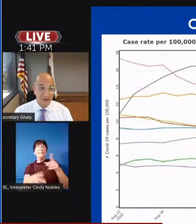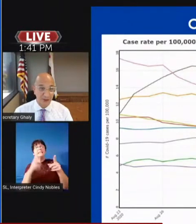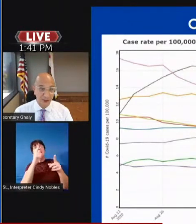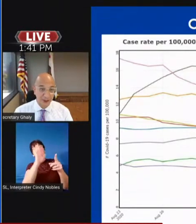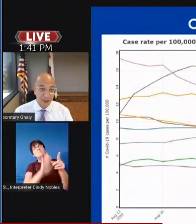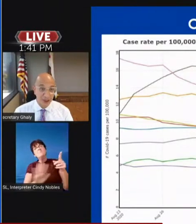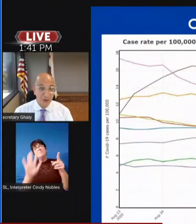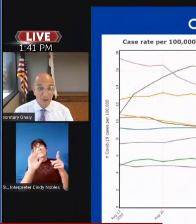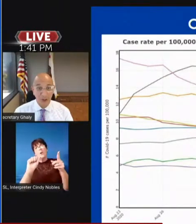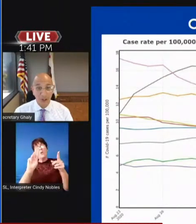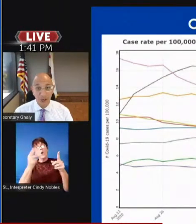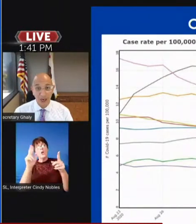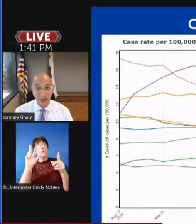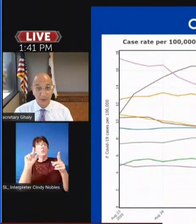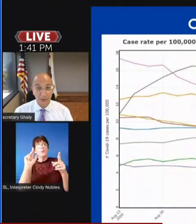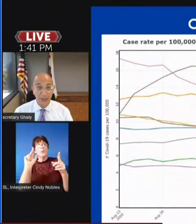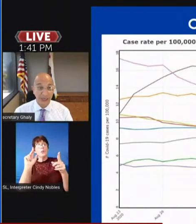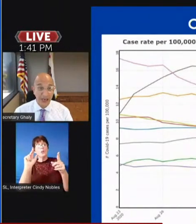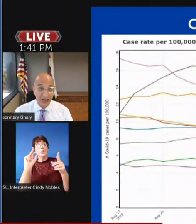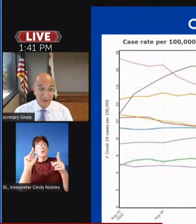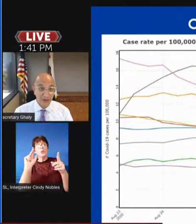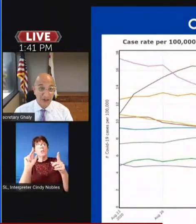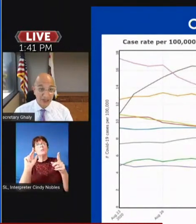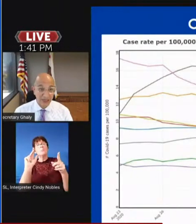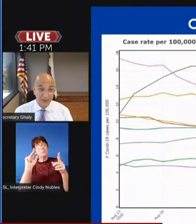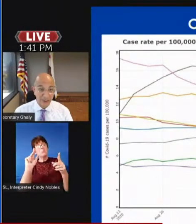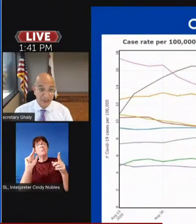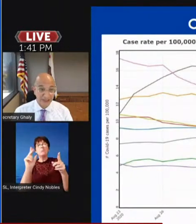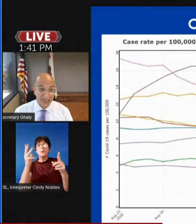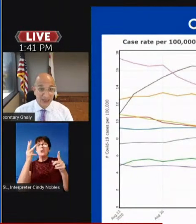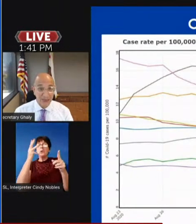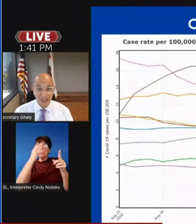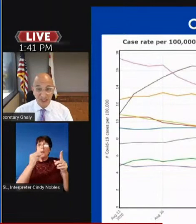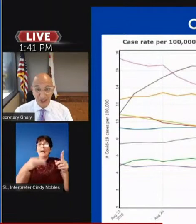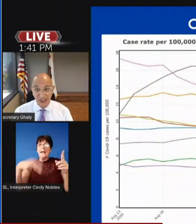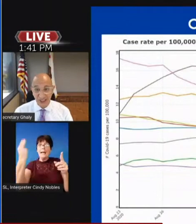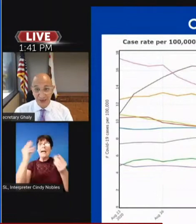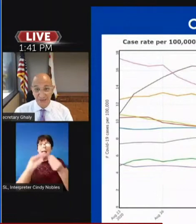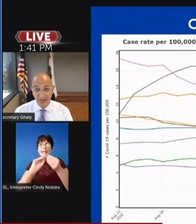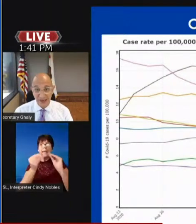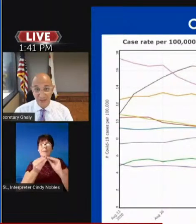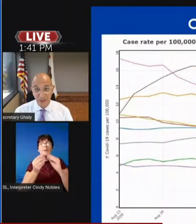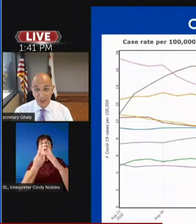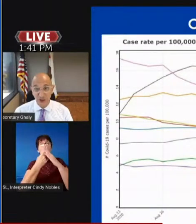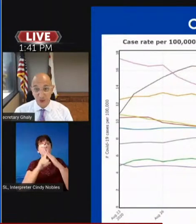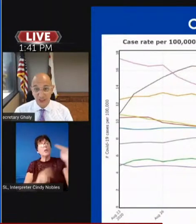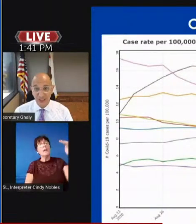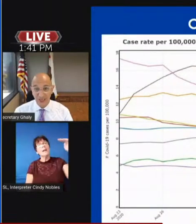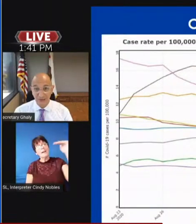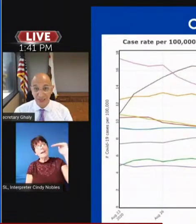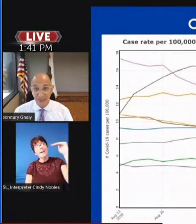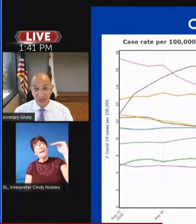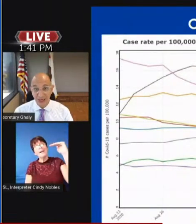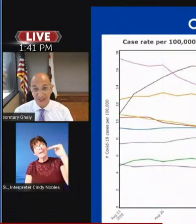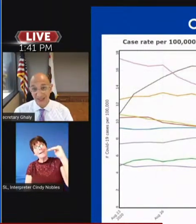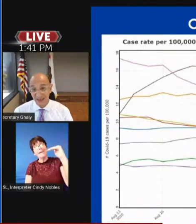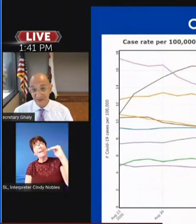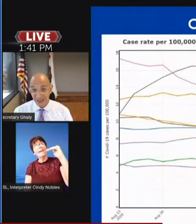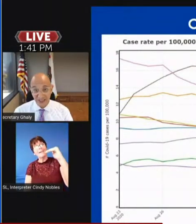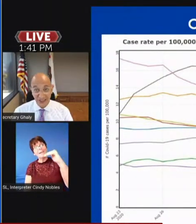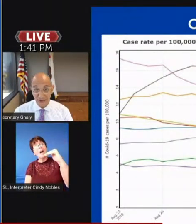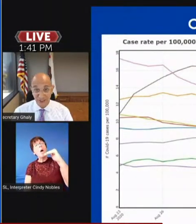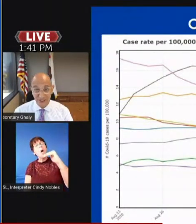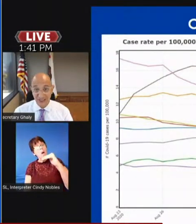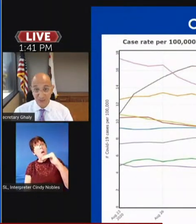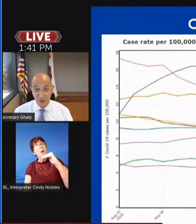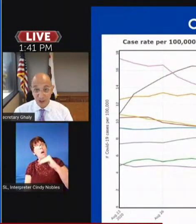August 23rd, we were pretty high with our case rates, but starting to come down, and we enjoyed some